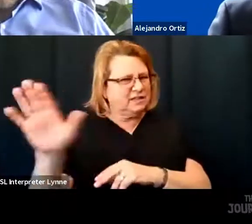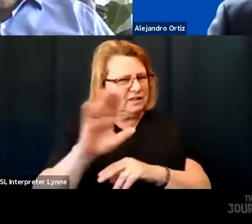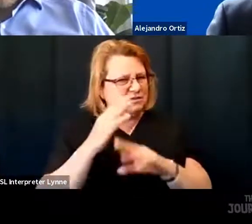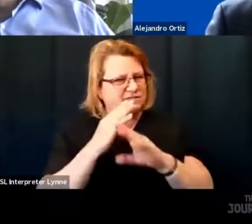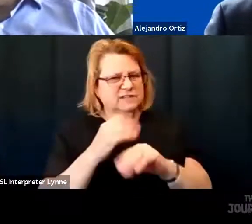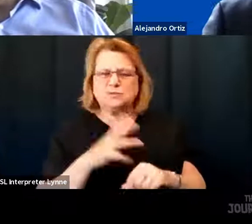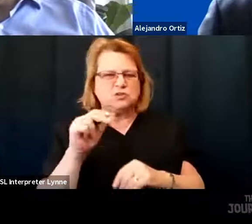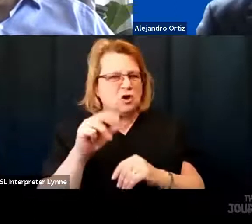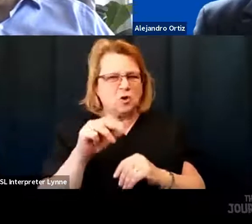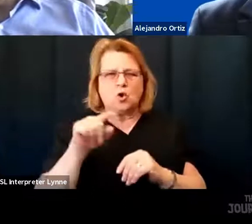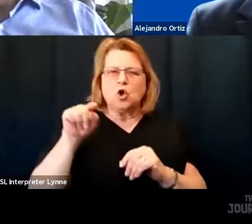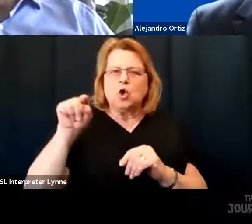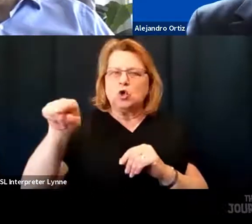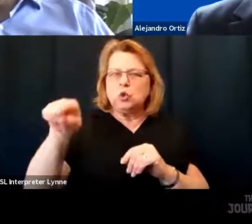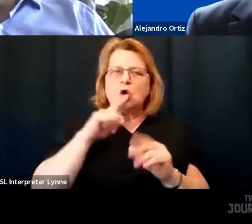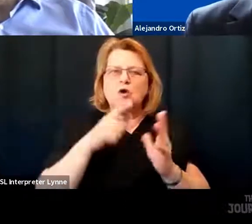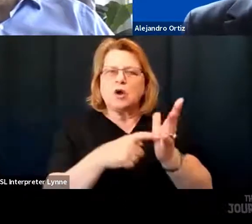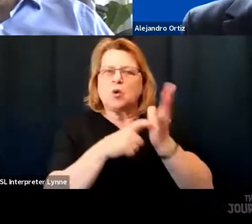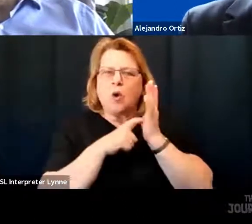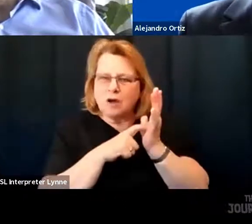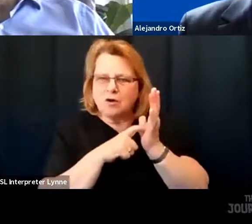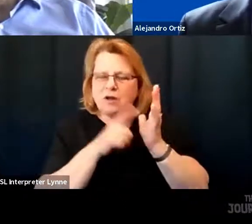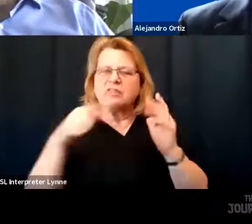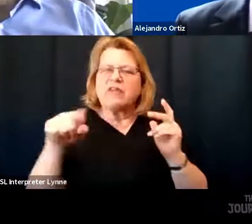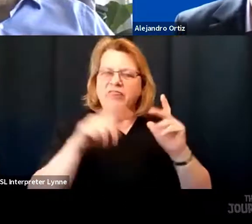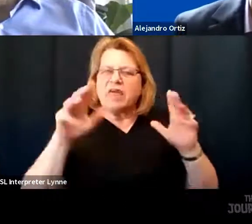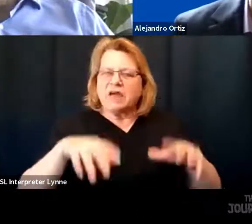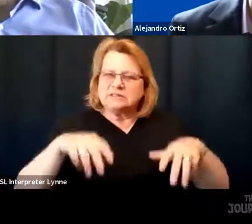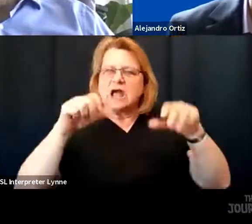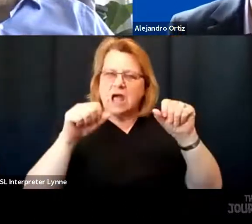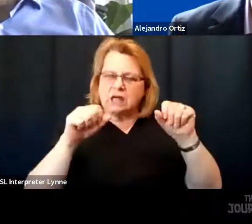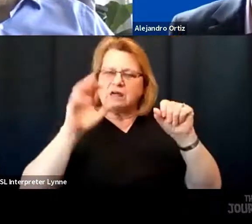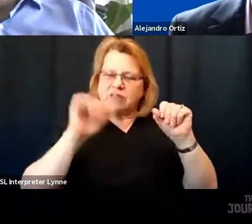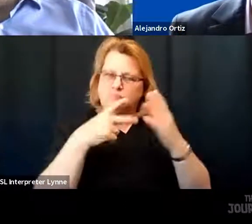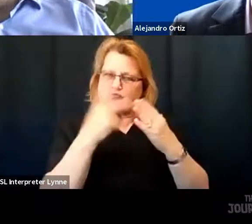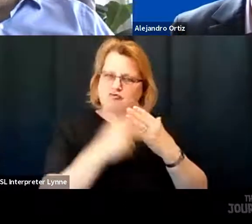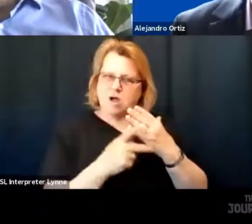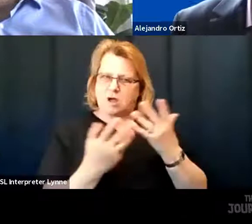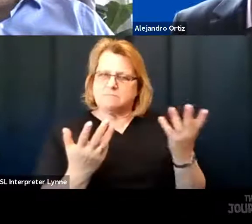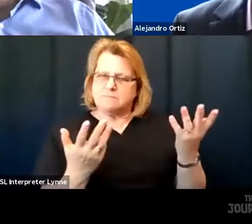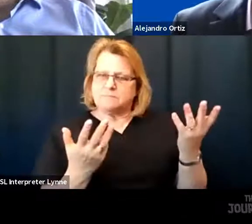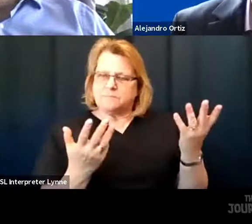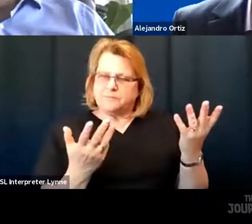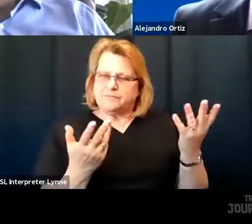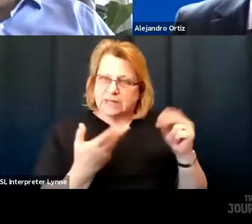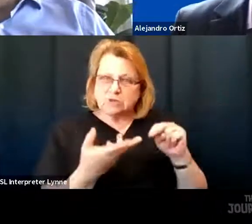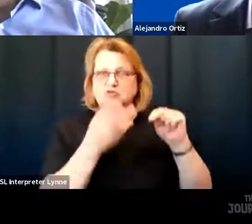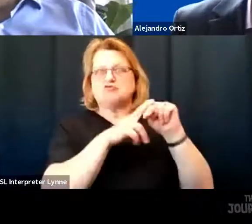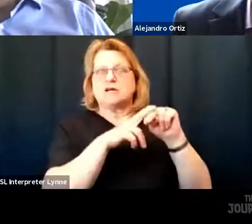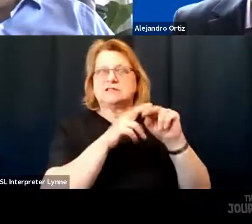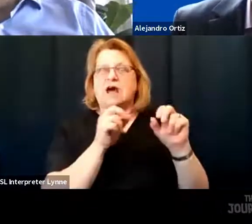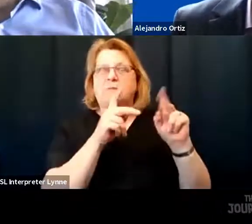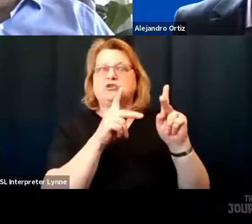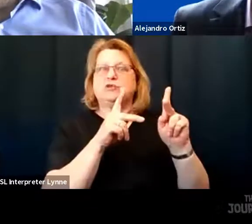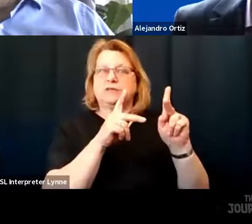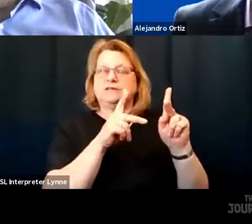the ones who are requiring that landlords undertake this program and increasing the opportunities for